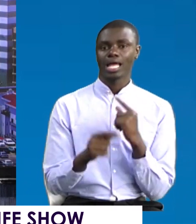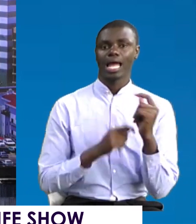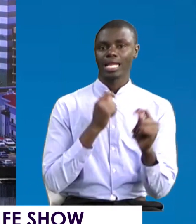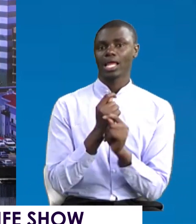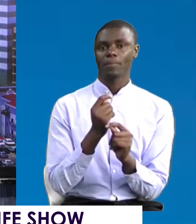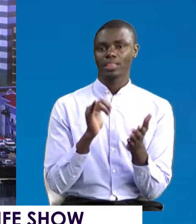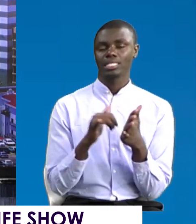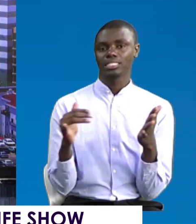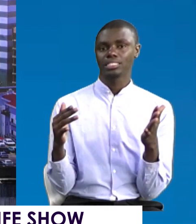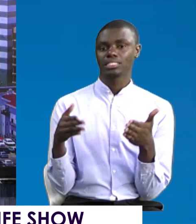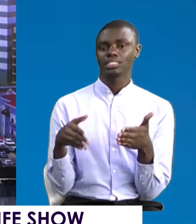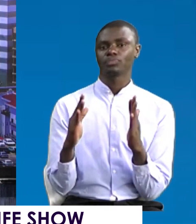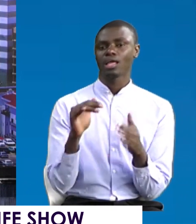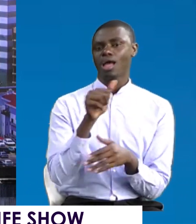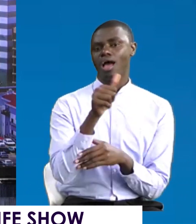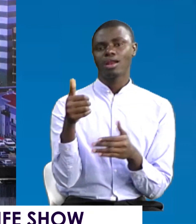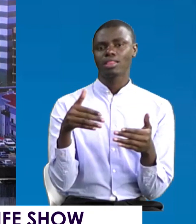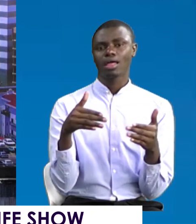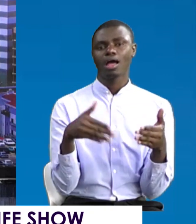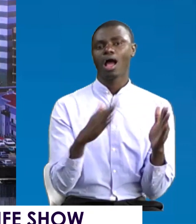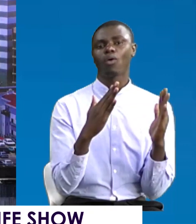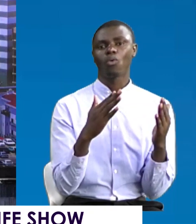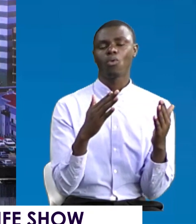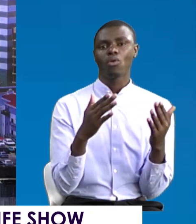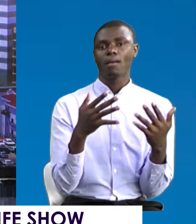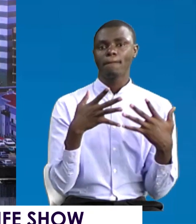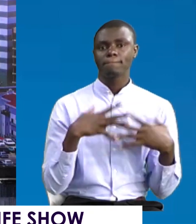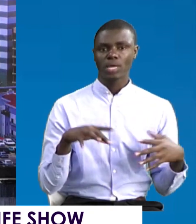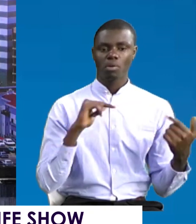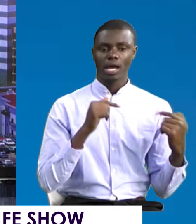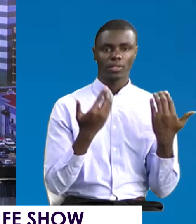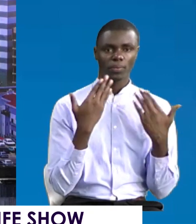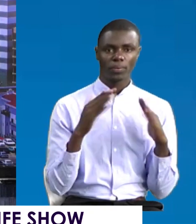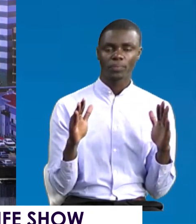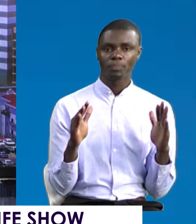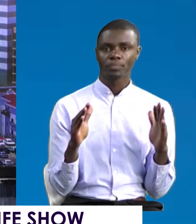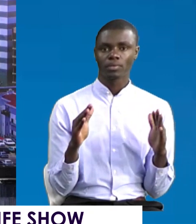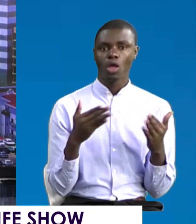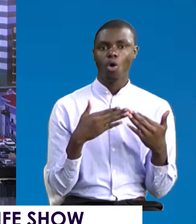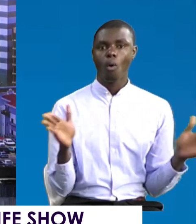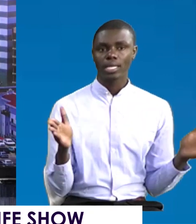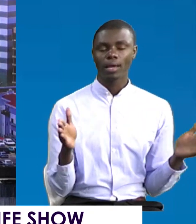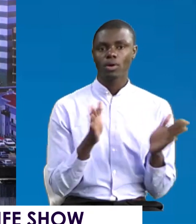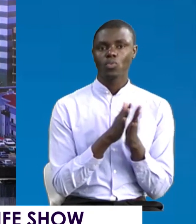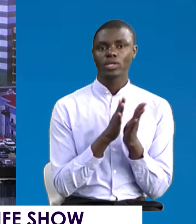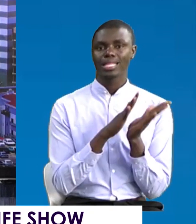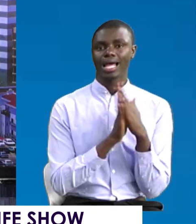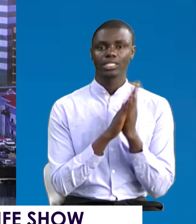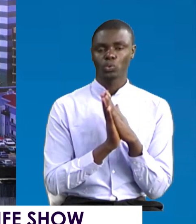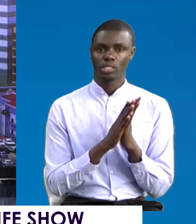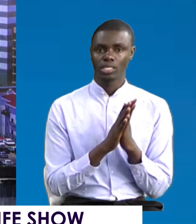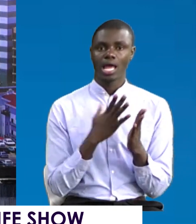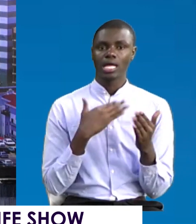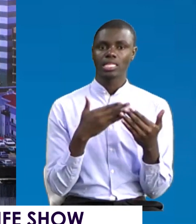certain angle. But there is another angle where those that are wounded and those that are hurting open up with a story,